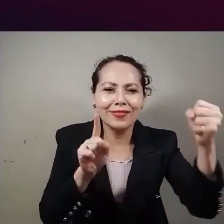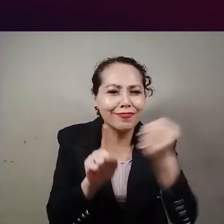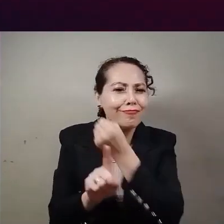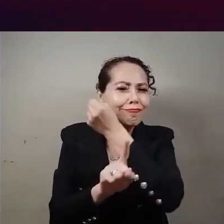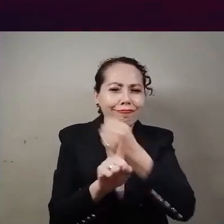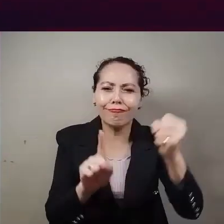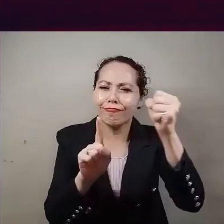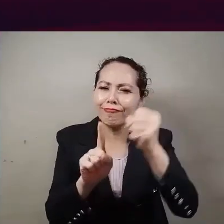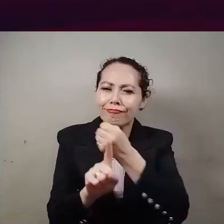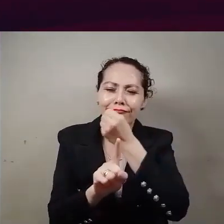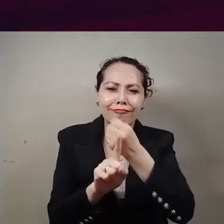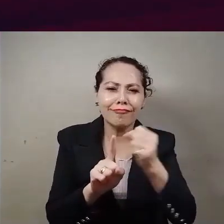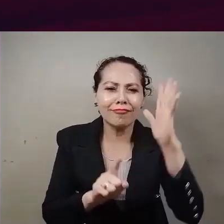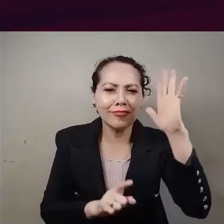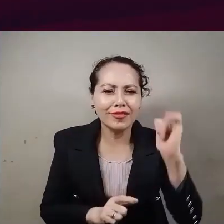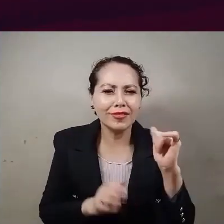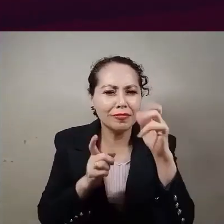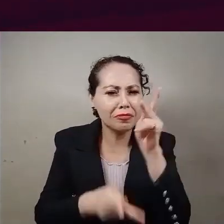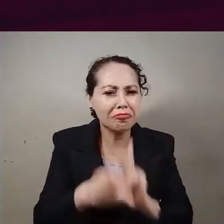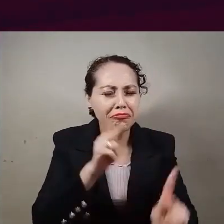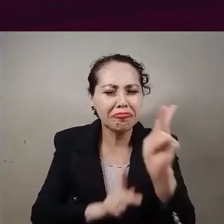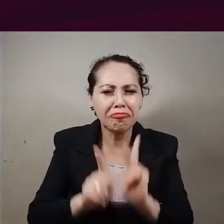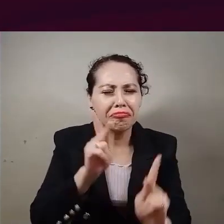righteousness, scorned by the world.